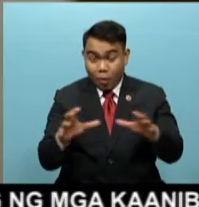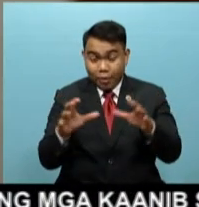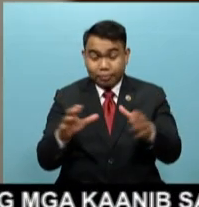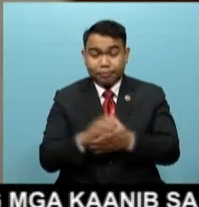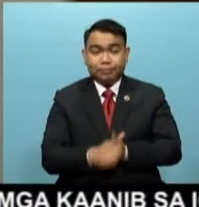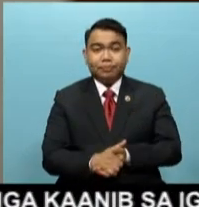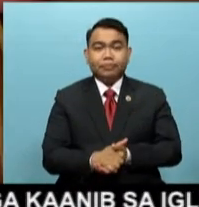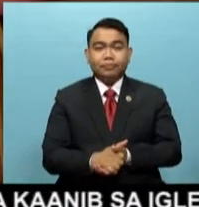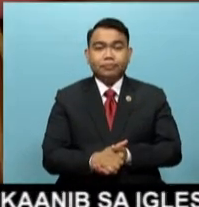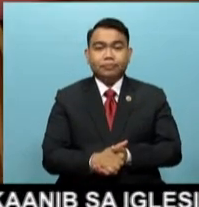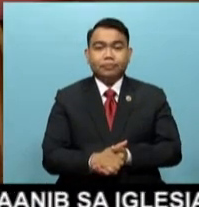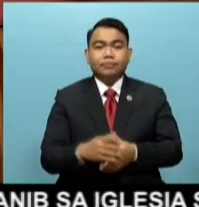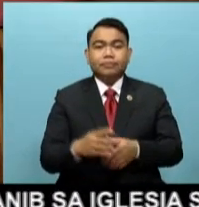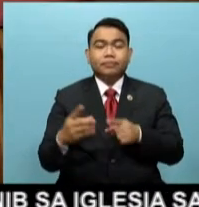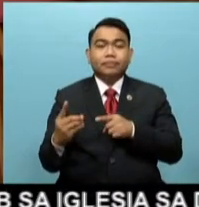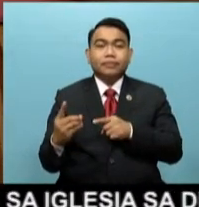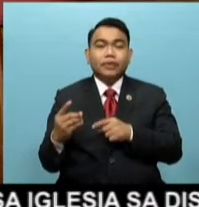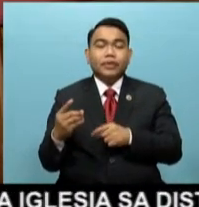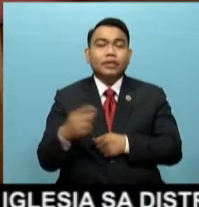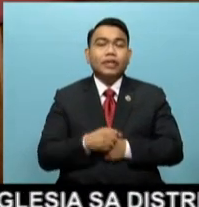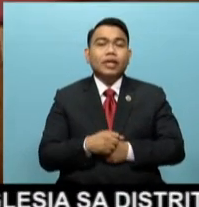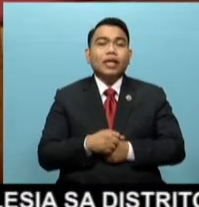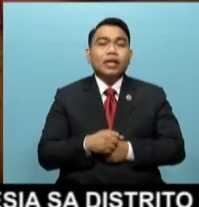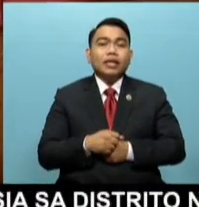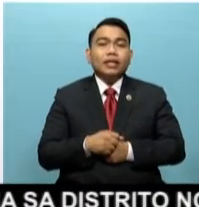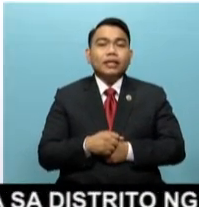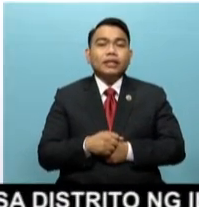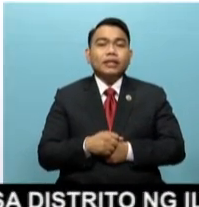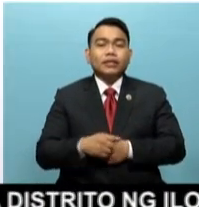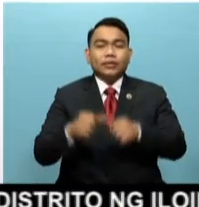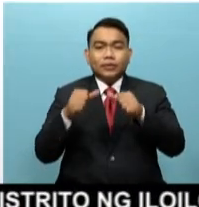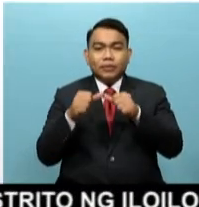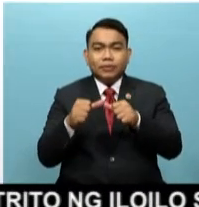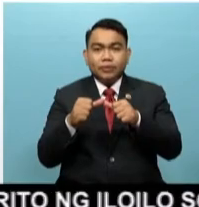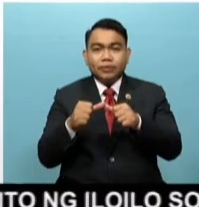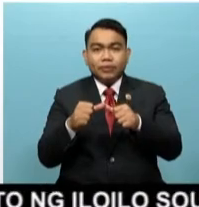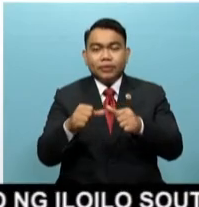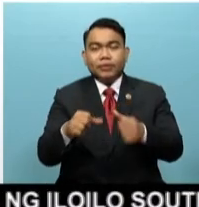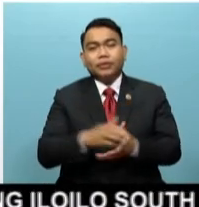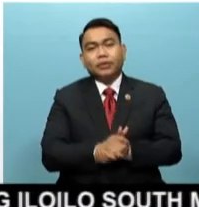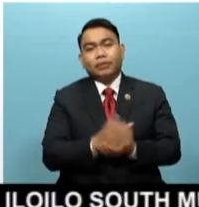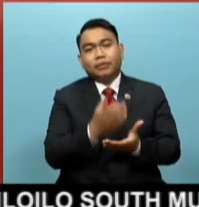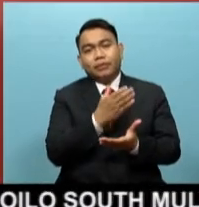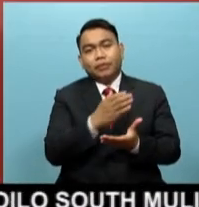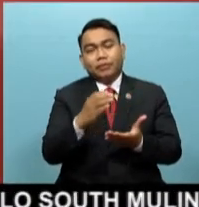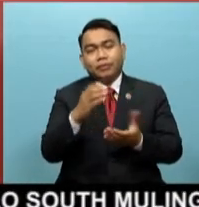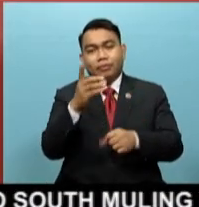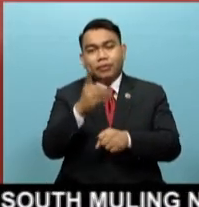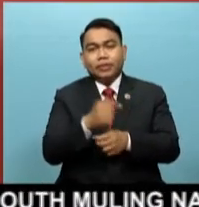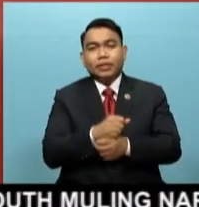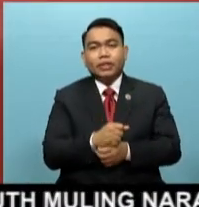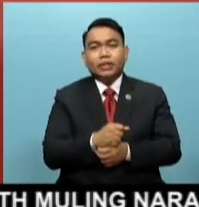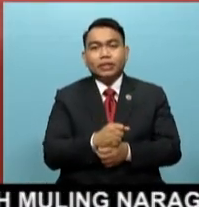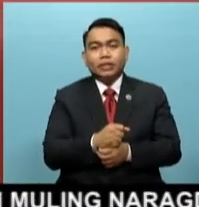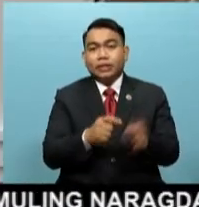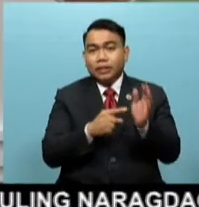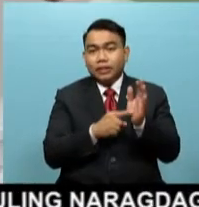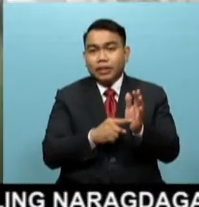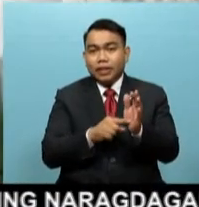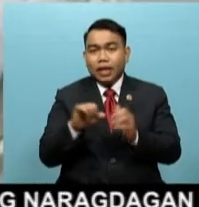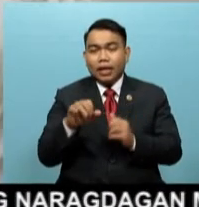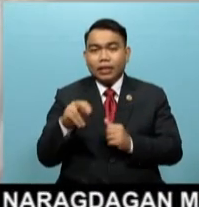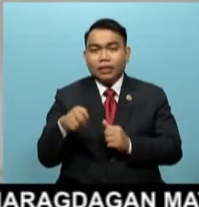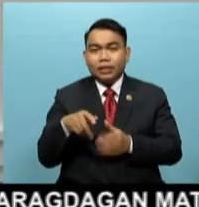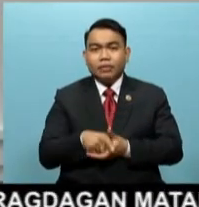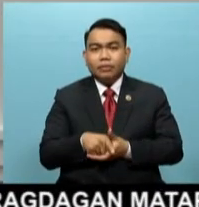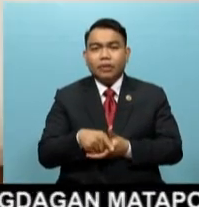a choir leader and organist, has long been an embodiment of the hymns she lovingly plays. Battling CIDP, or